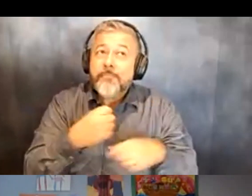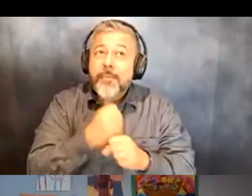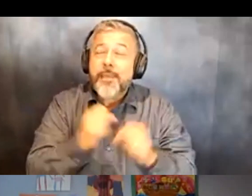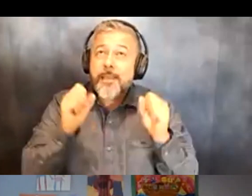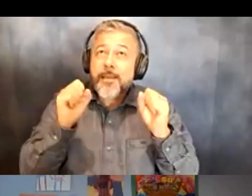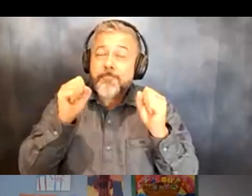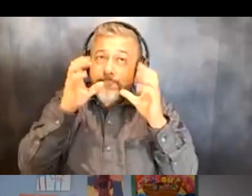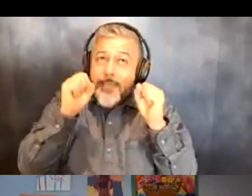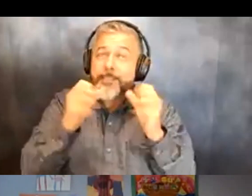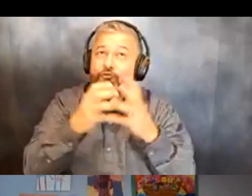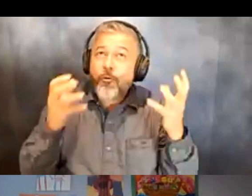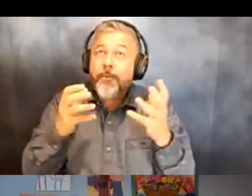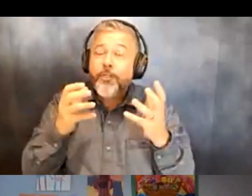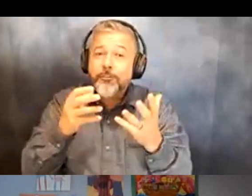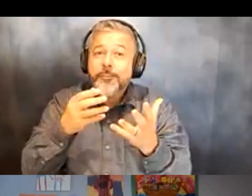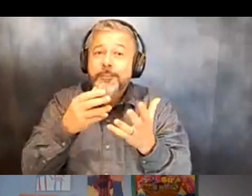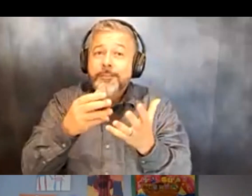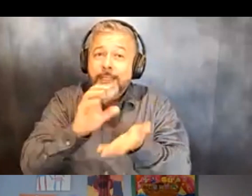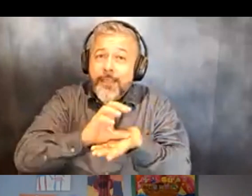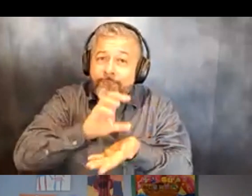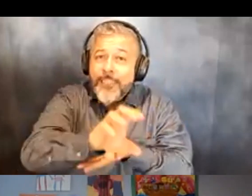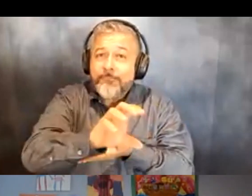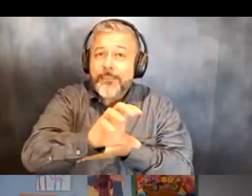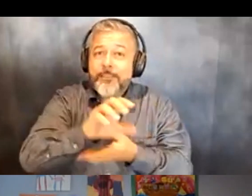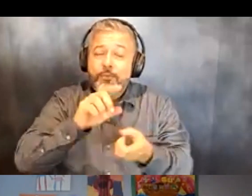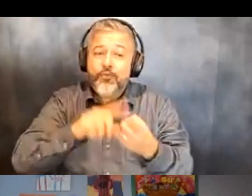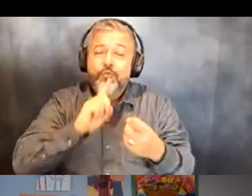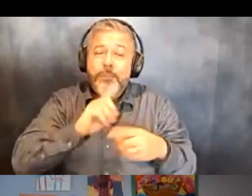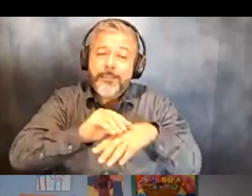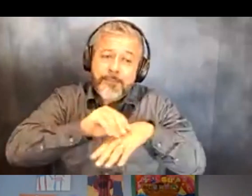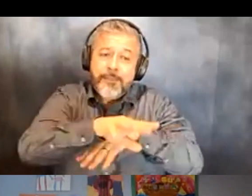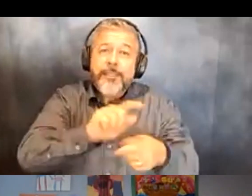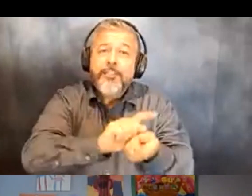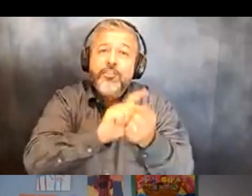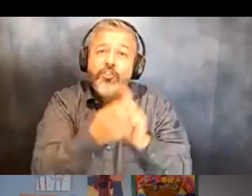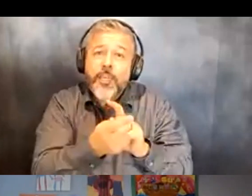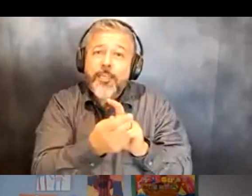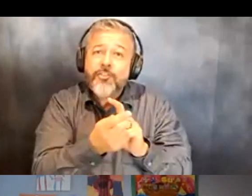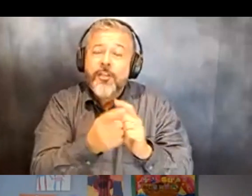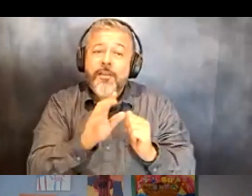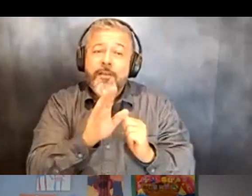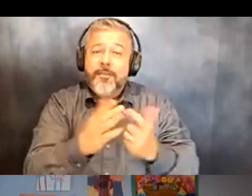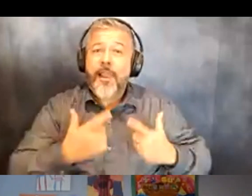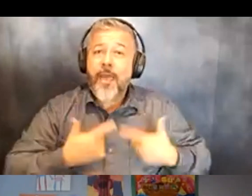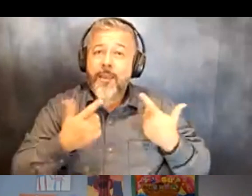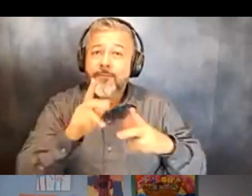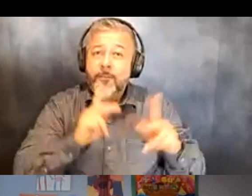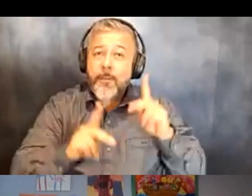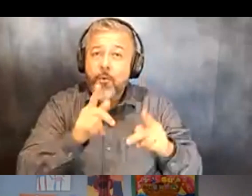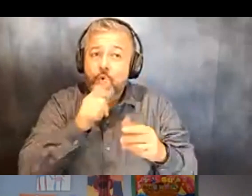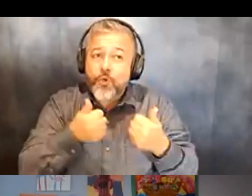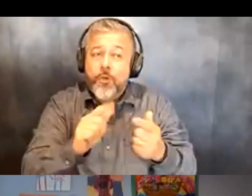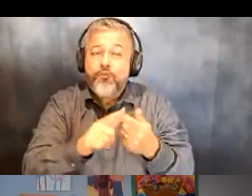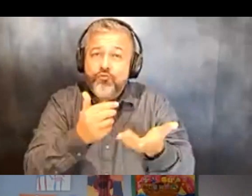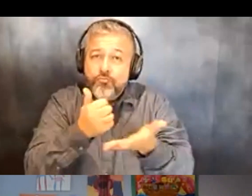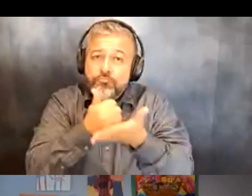of investment in to really change the arc of the lives of the people we're trying to serve. I